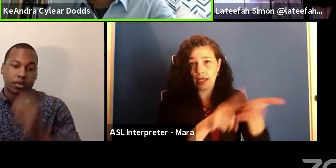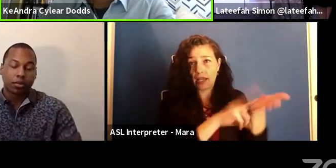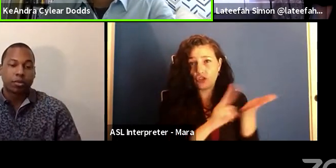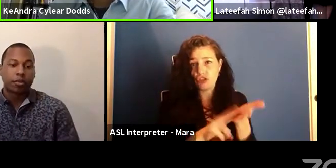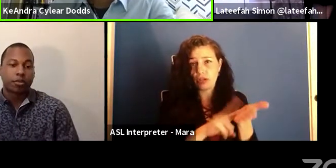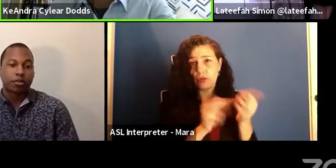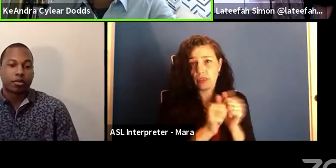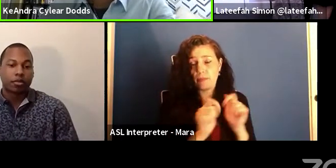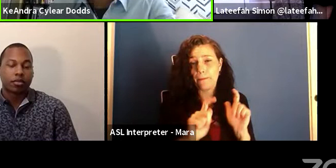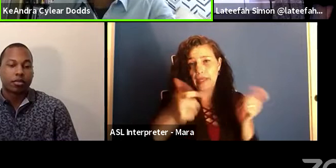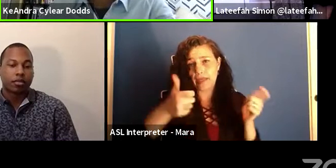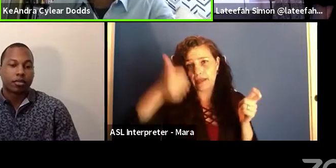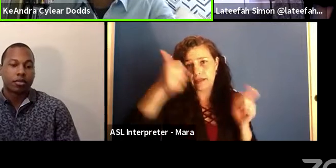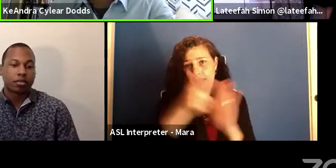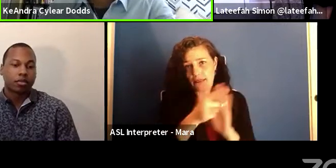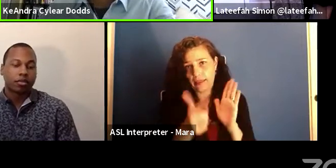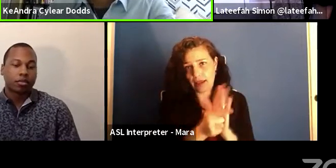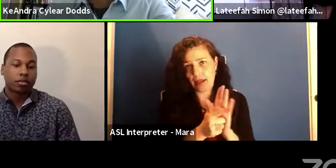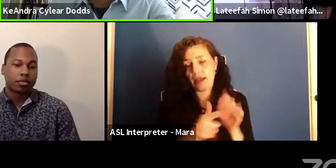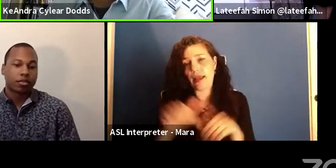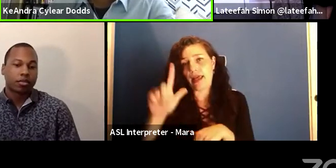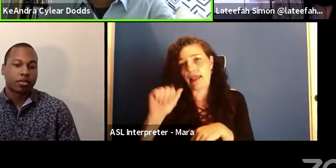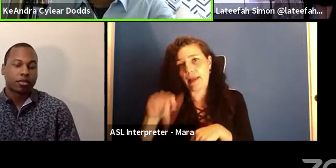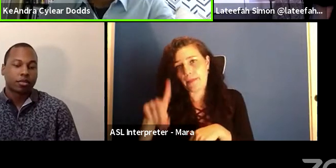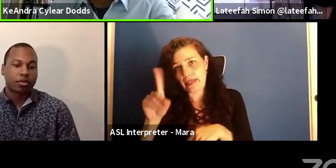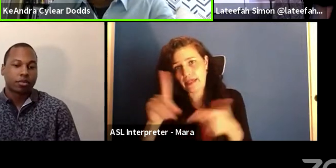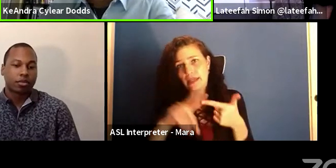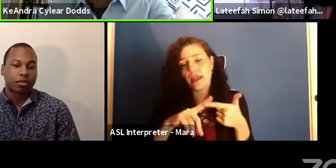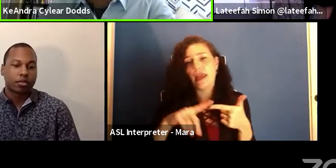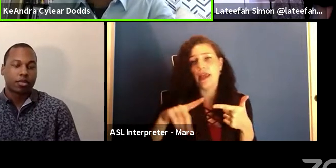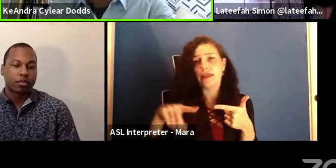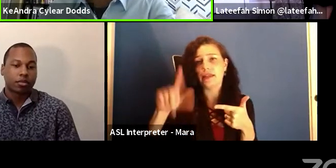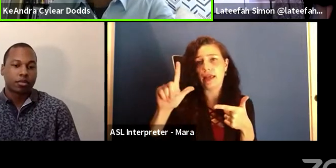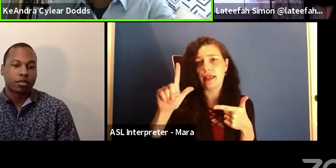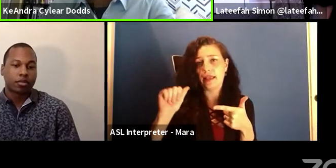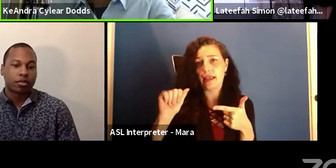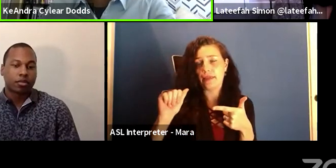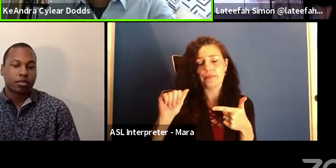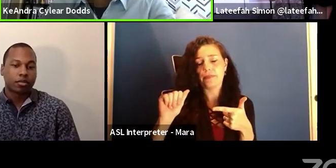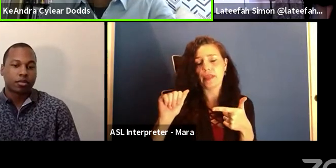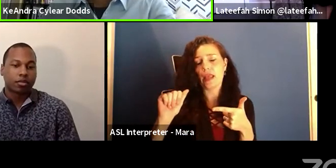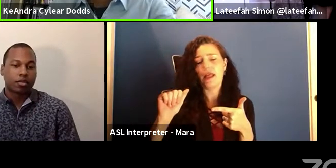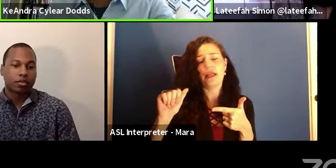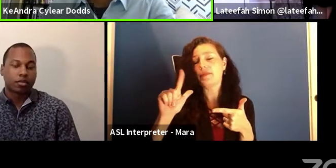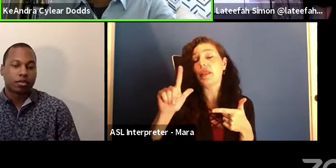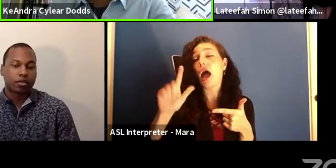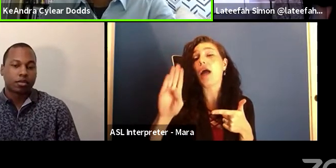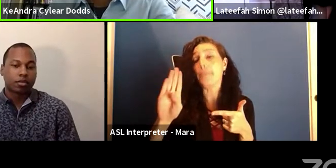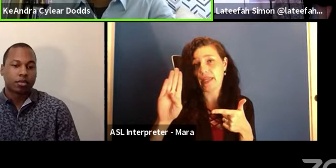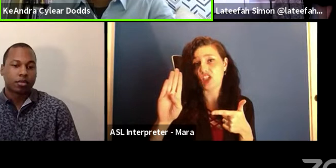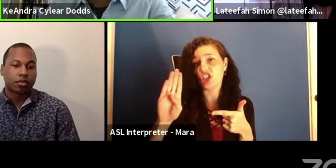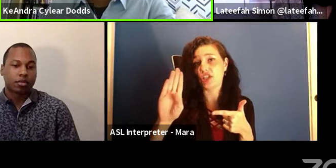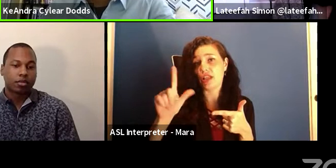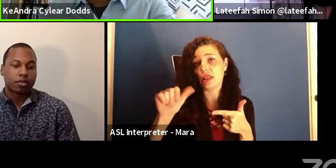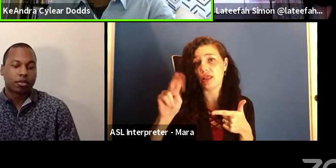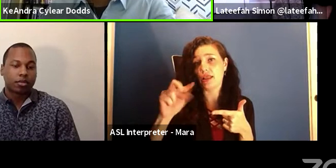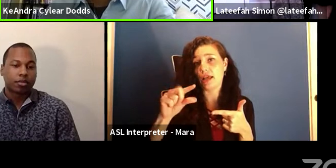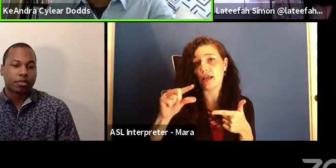LA County. So our sheriffs, LAPD and Long Beach PD. But, you know, part of our work is